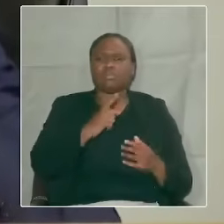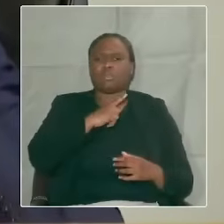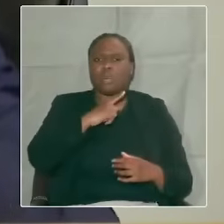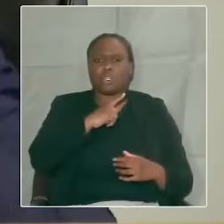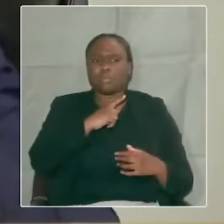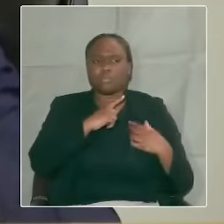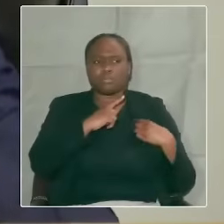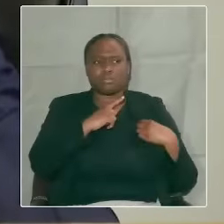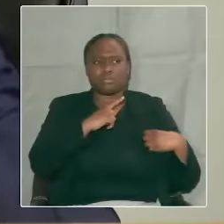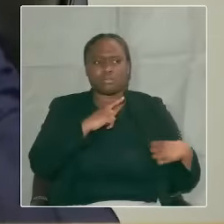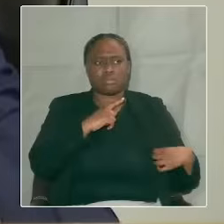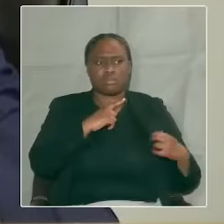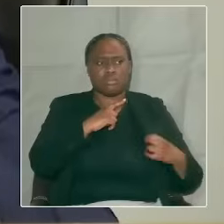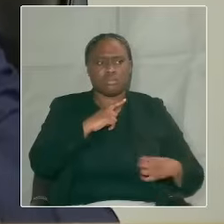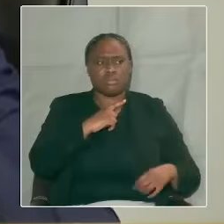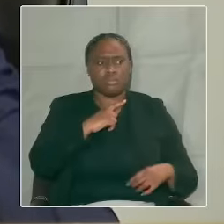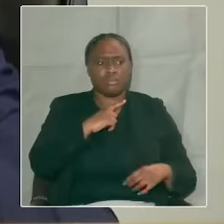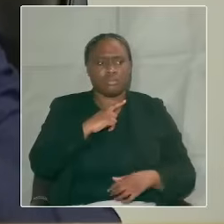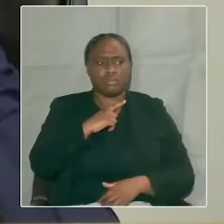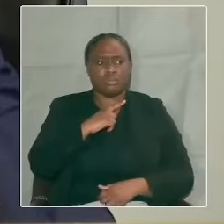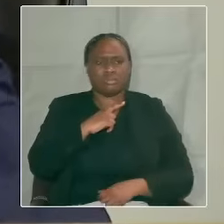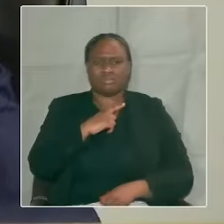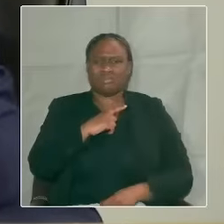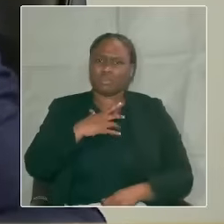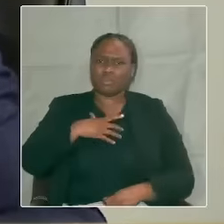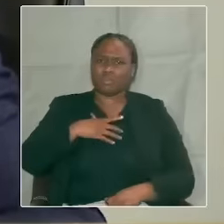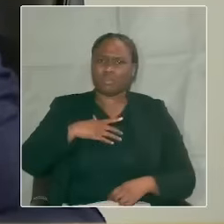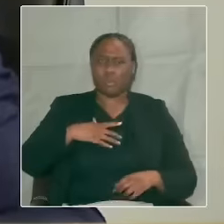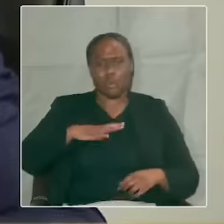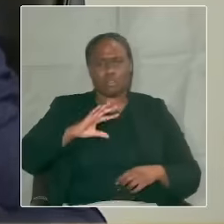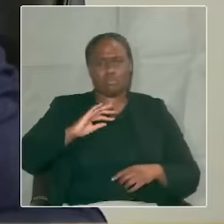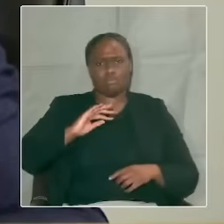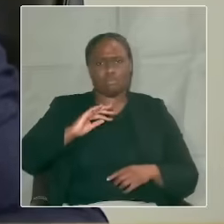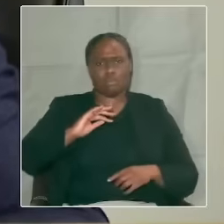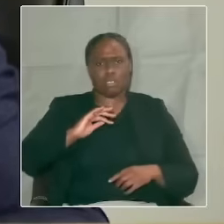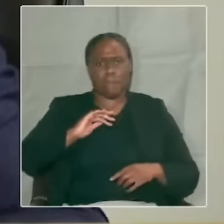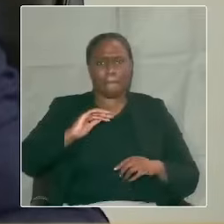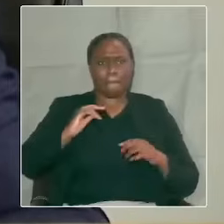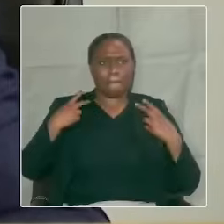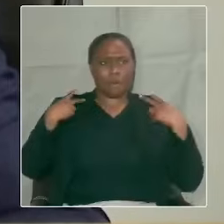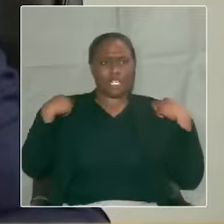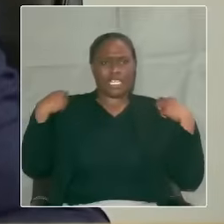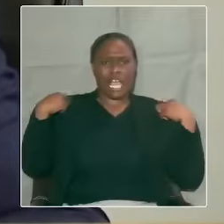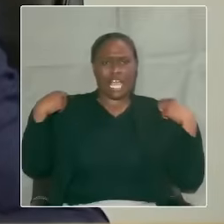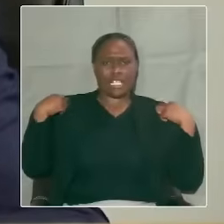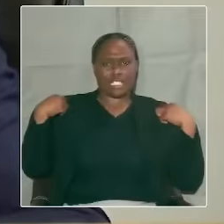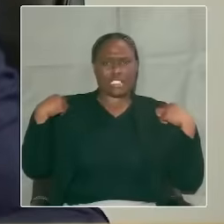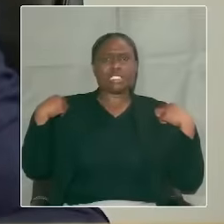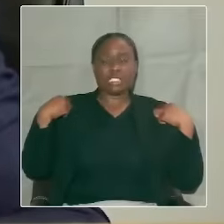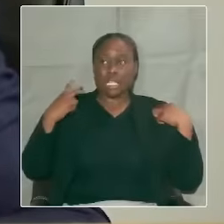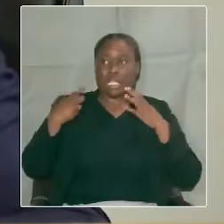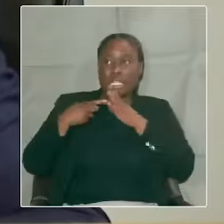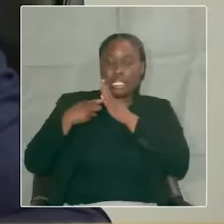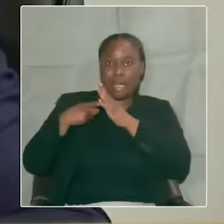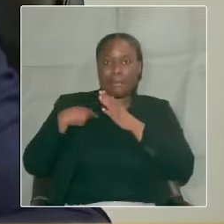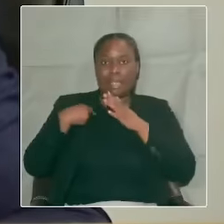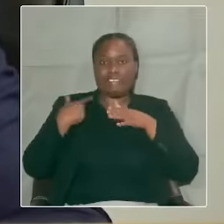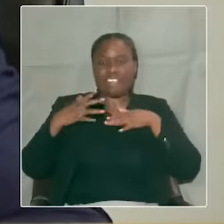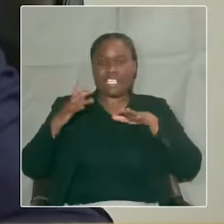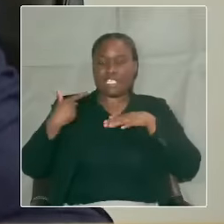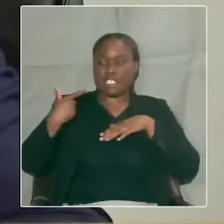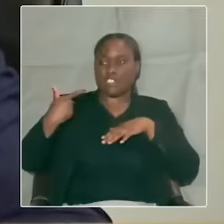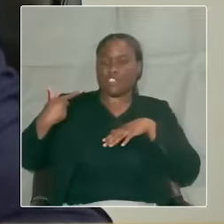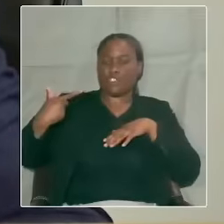to fight for protection, to say one's bodyguard, I've been shot